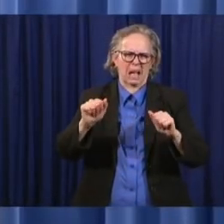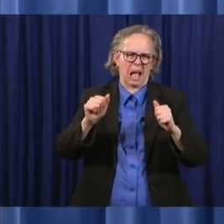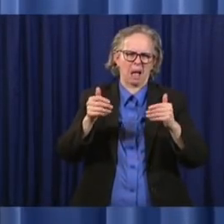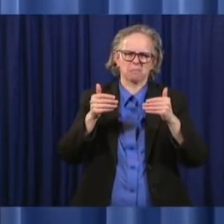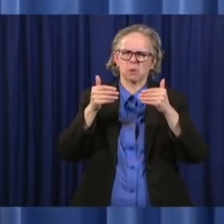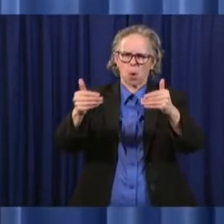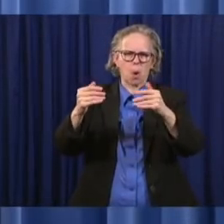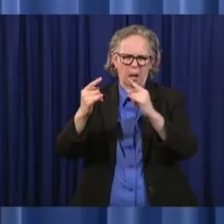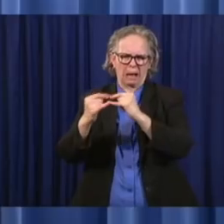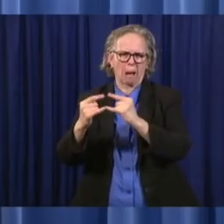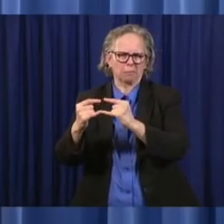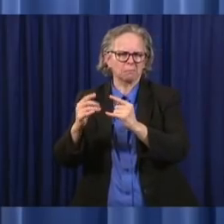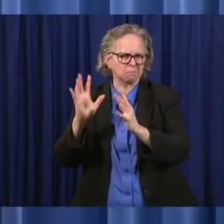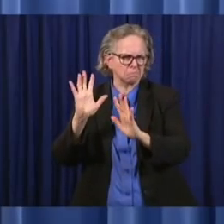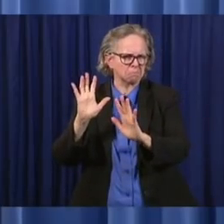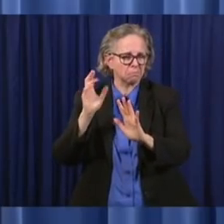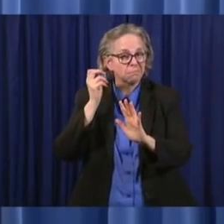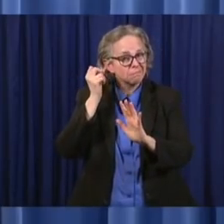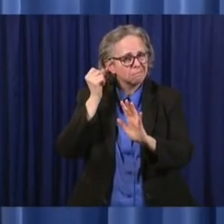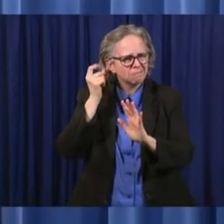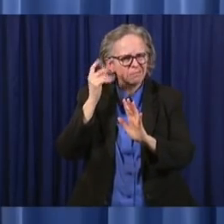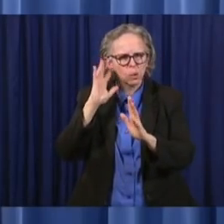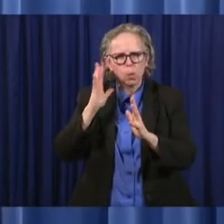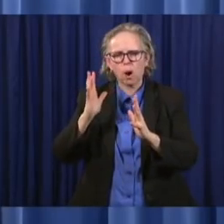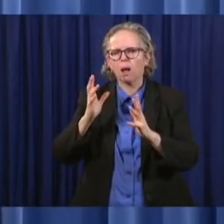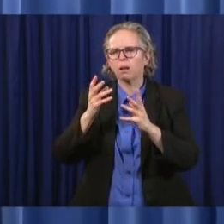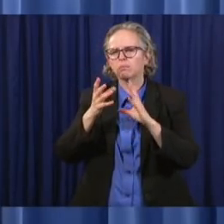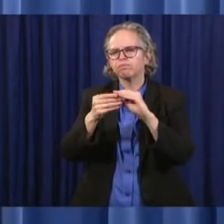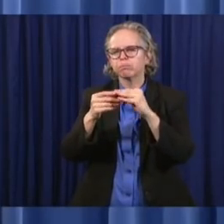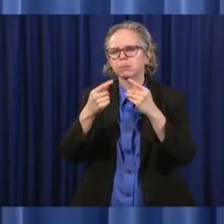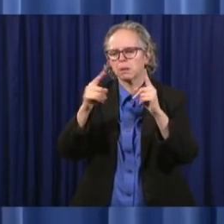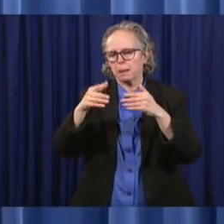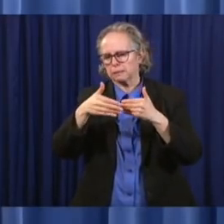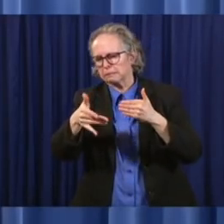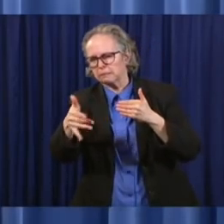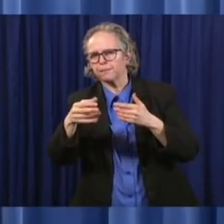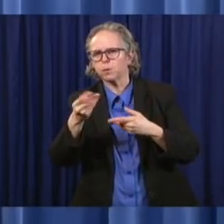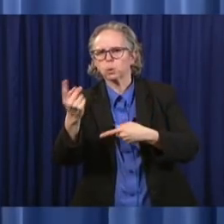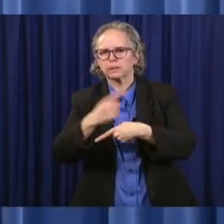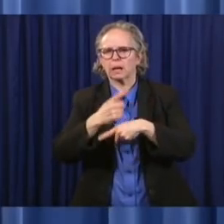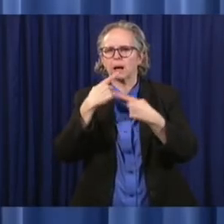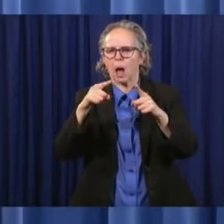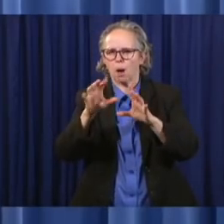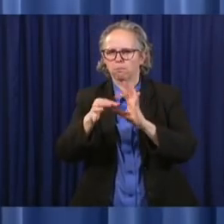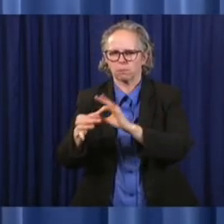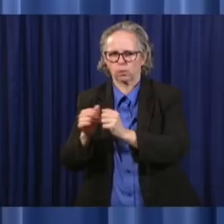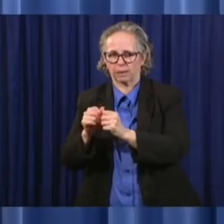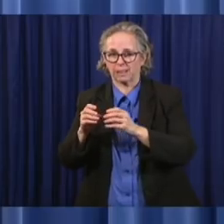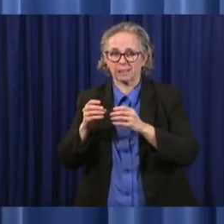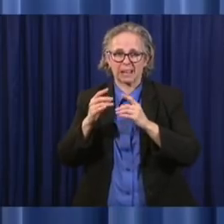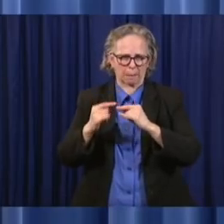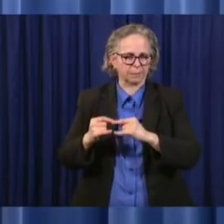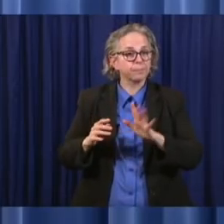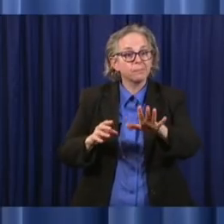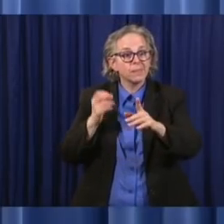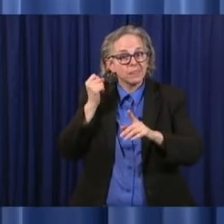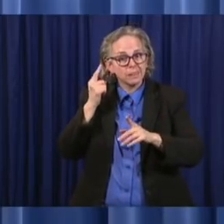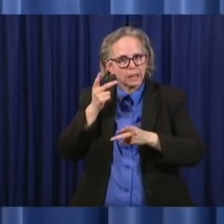We'll get that out officially in the next few days. The only thing, as I've mentioned before, that you'd be careful about is